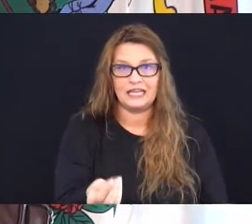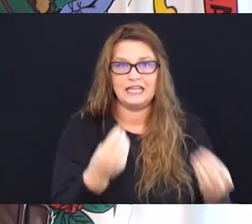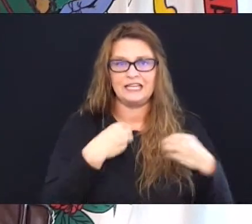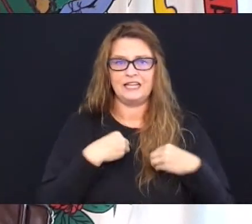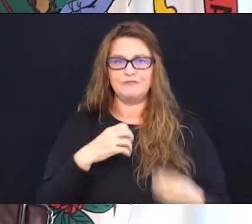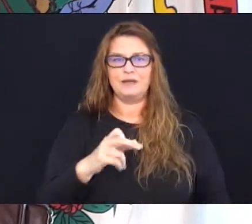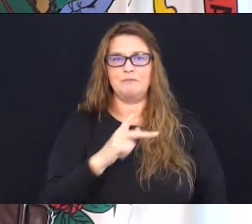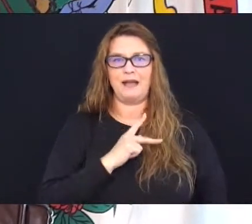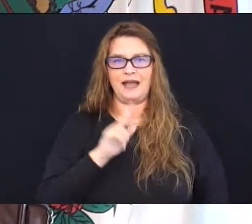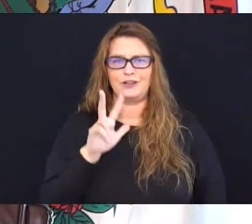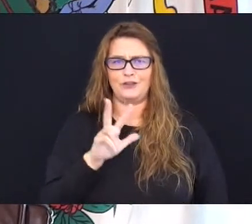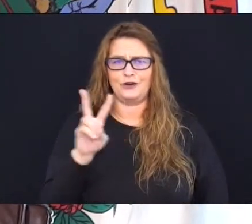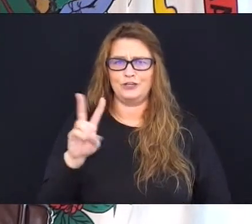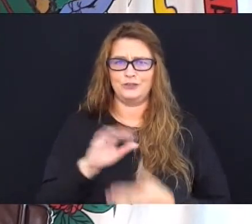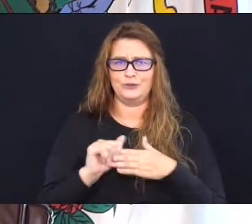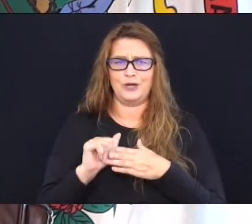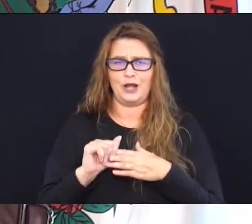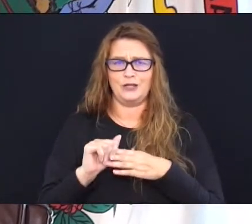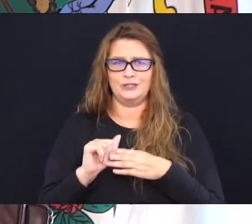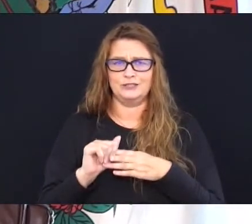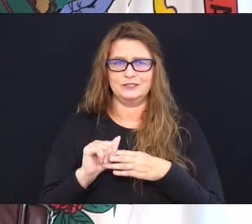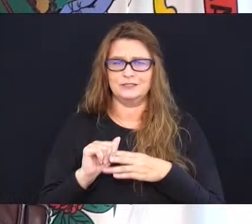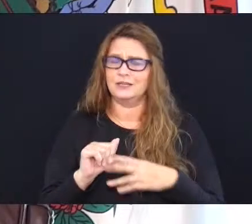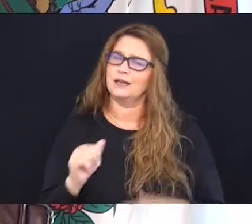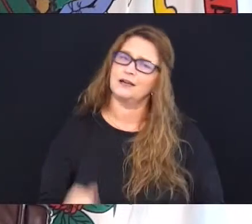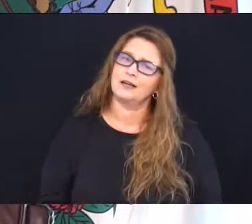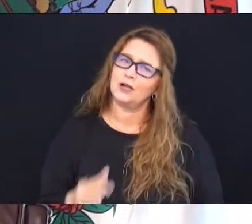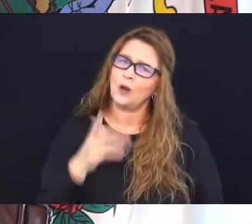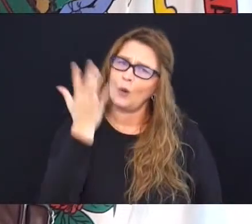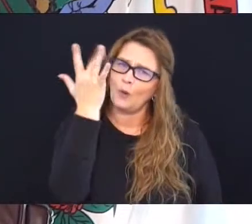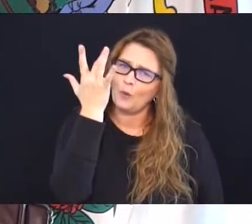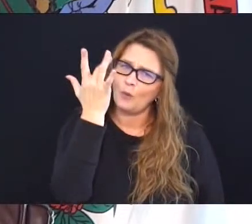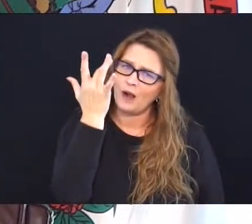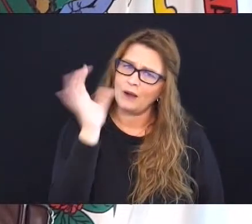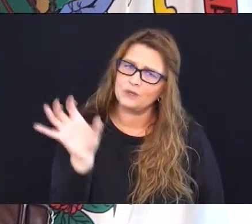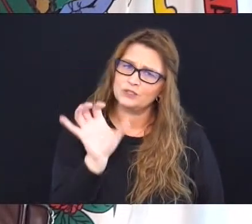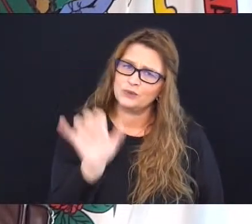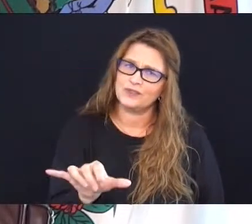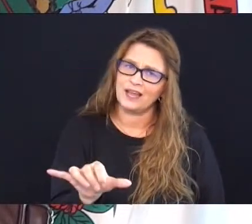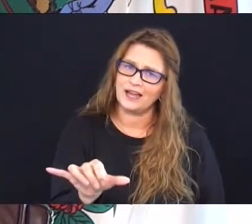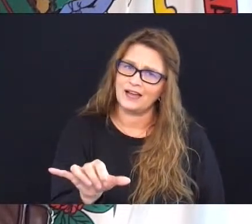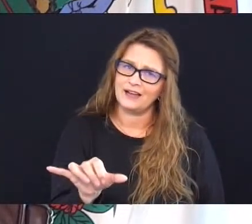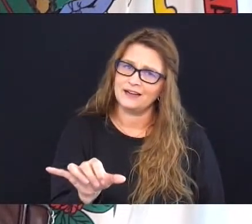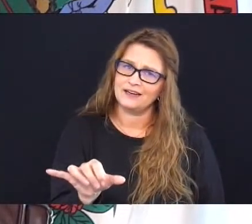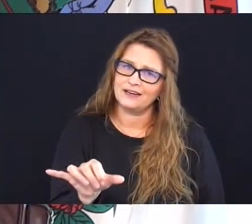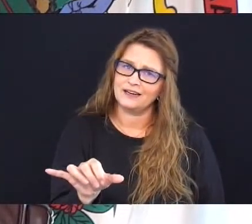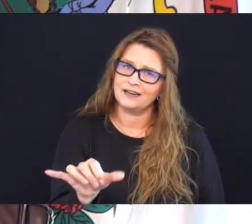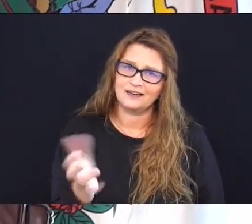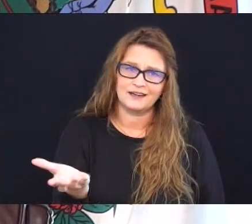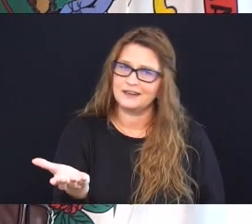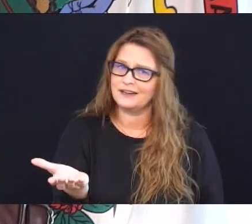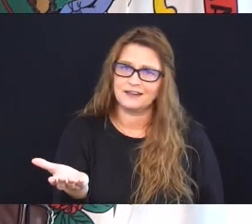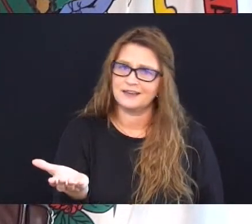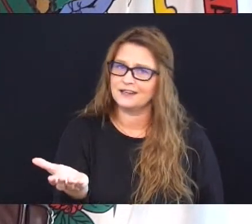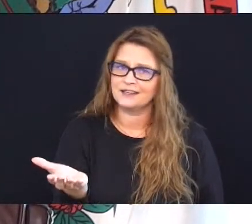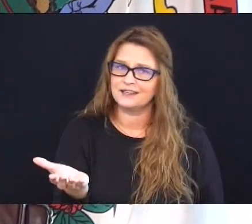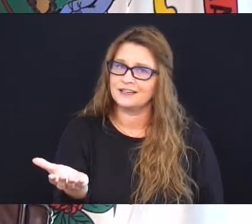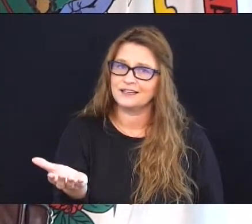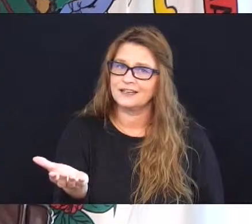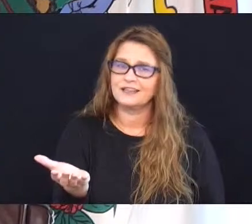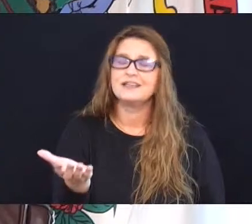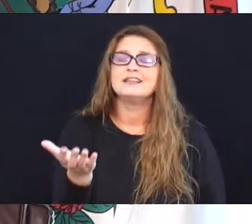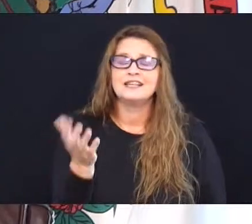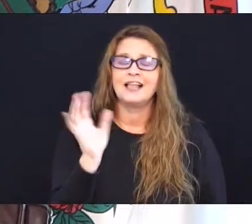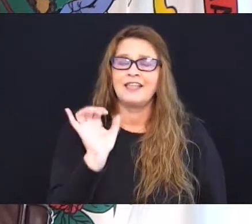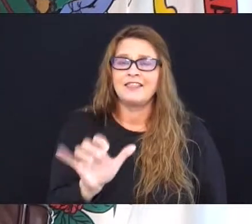back $32 of your $100 bill, who in the world would turn that down? Who in the world is going to turn it down? But